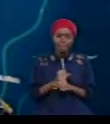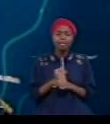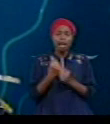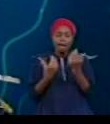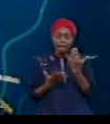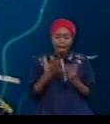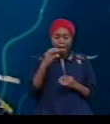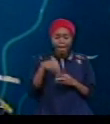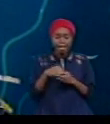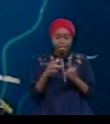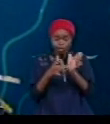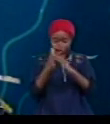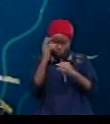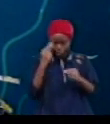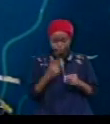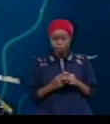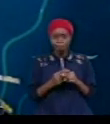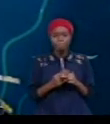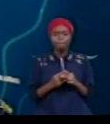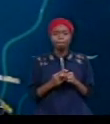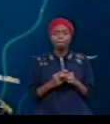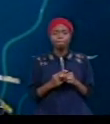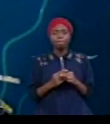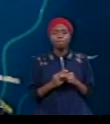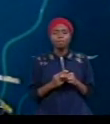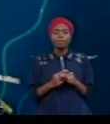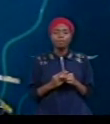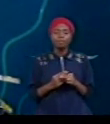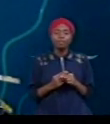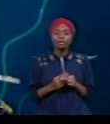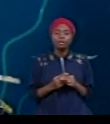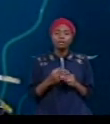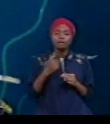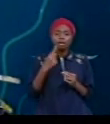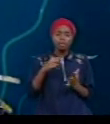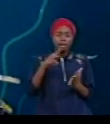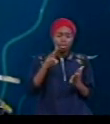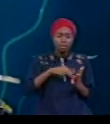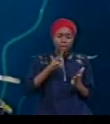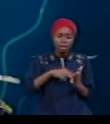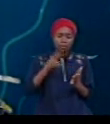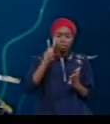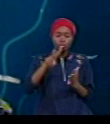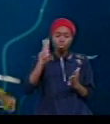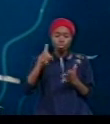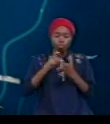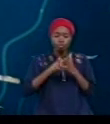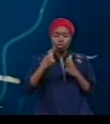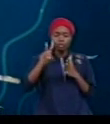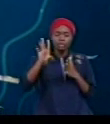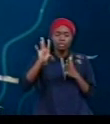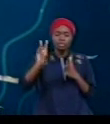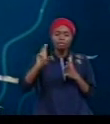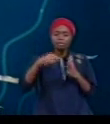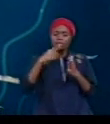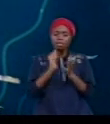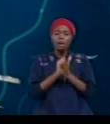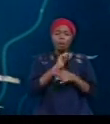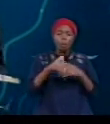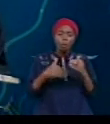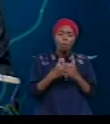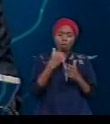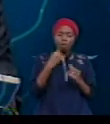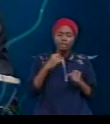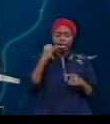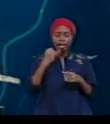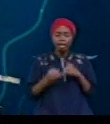Christ. The Messianic Psalm, Psalm 22, verse 27 says, all the ends of the